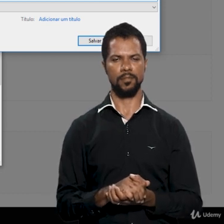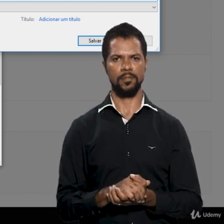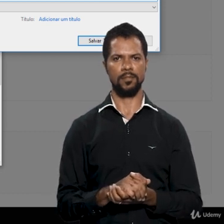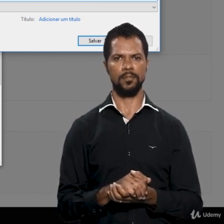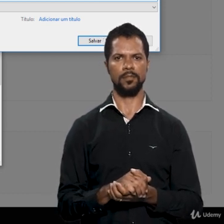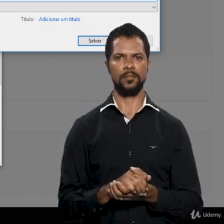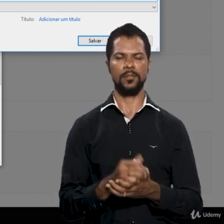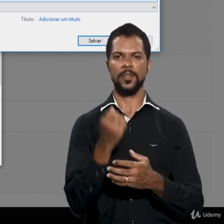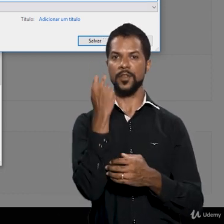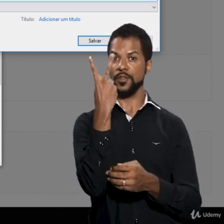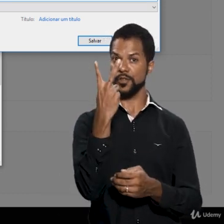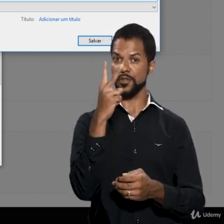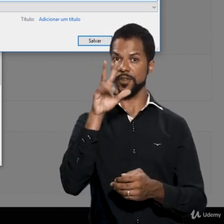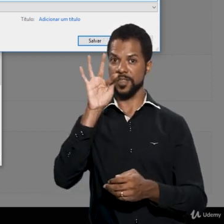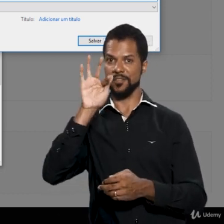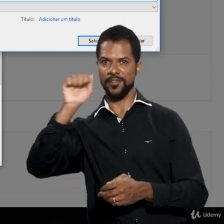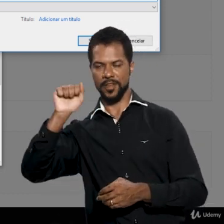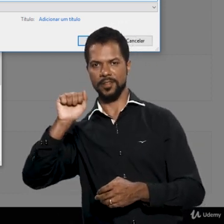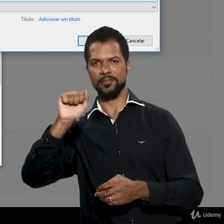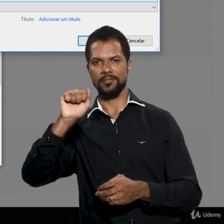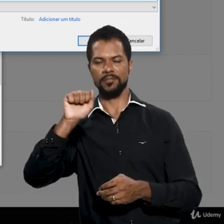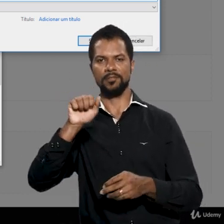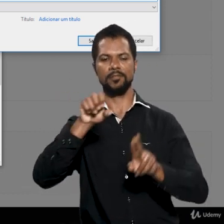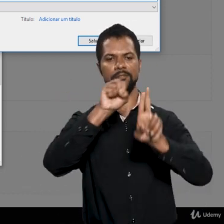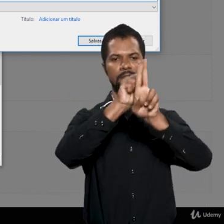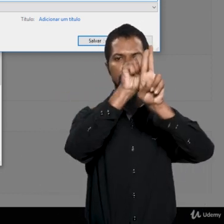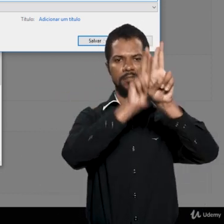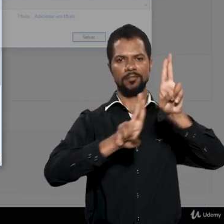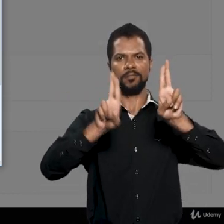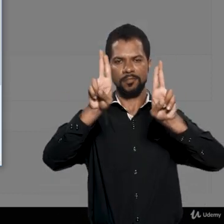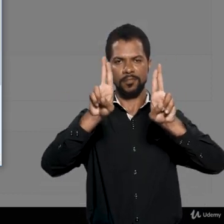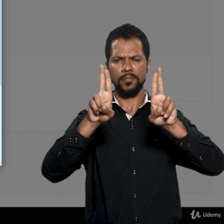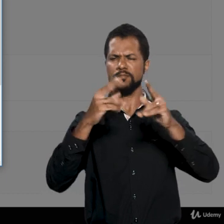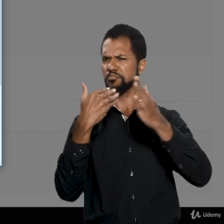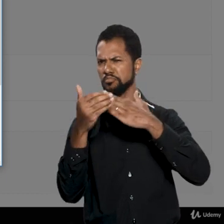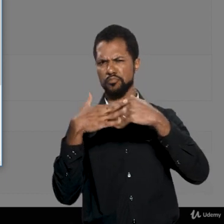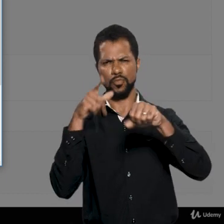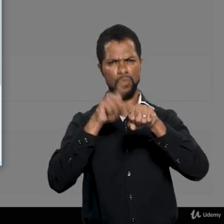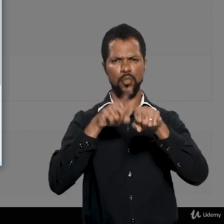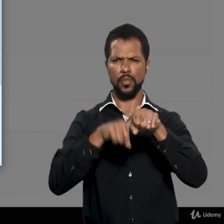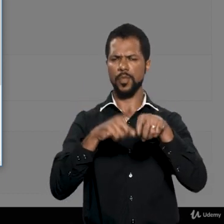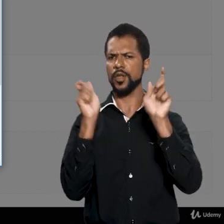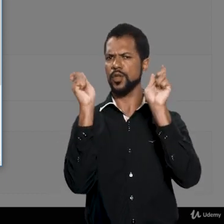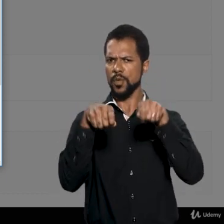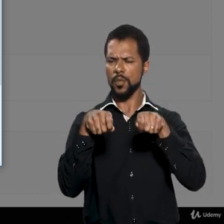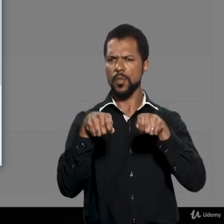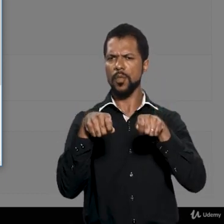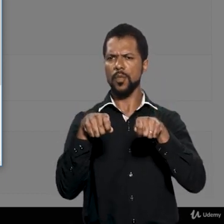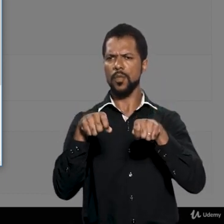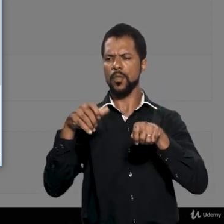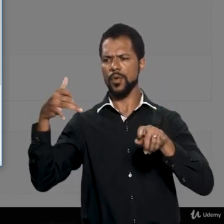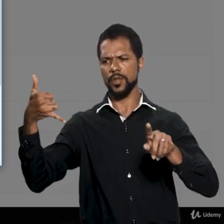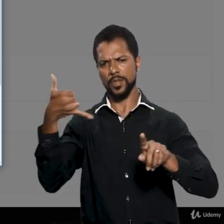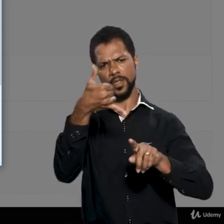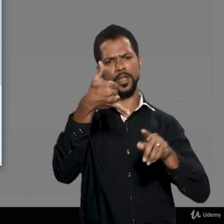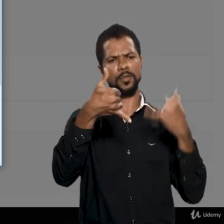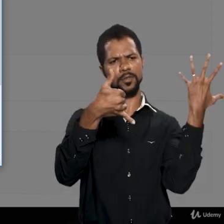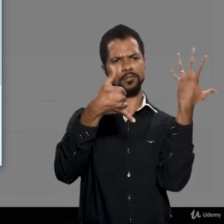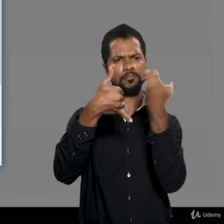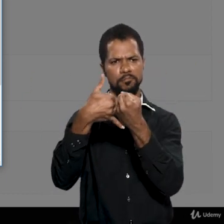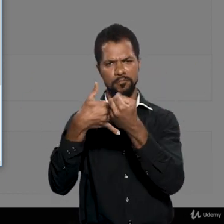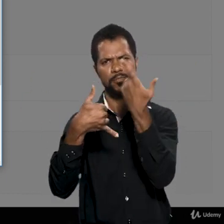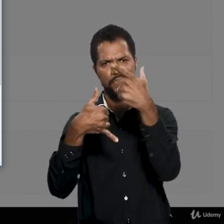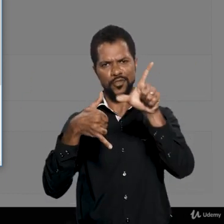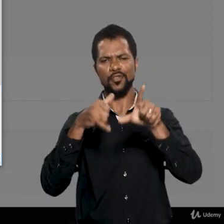So 2FA, which is the two-factor authentication, and now I am secure.